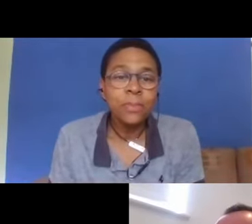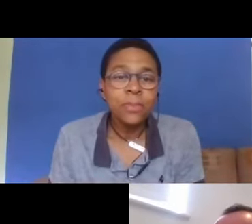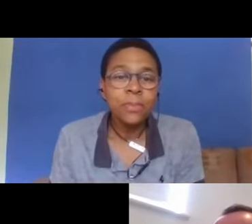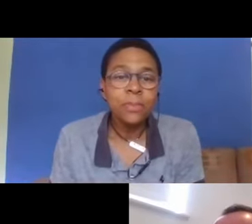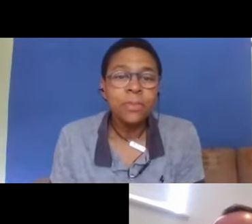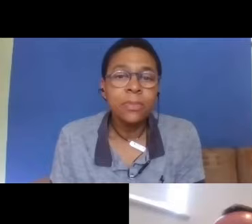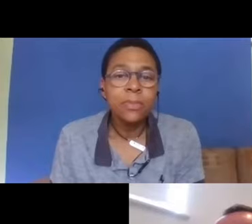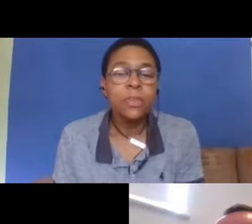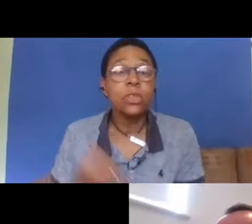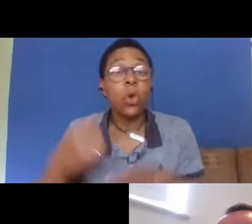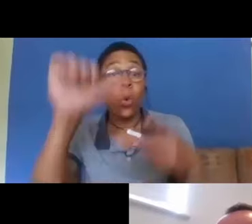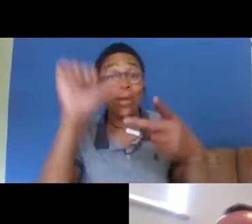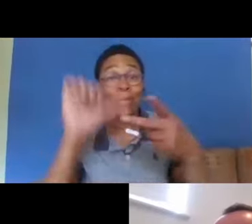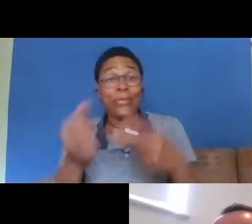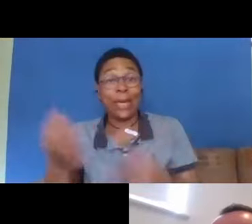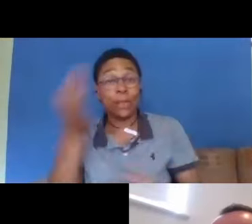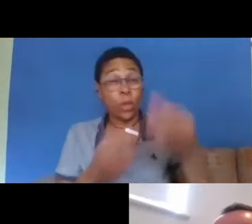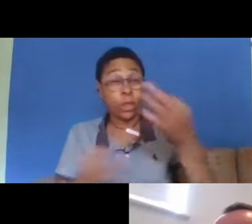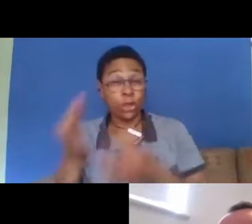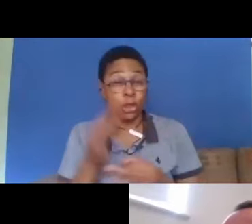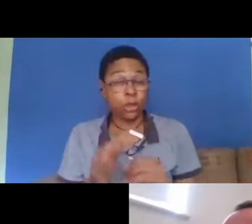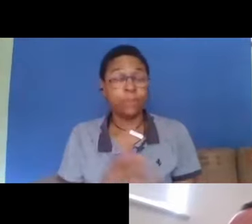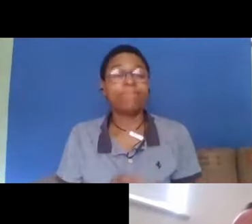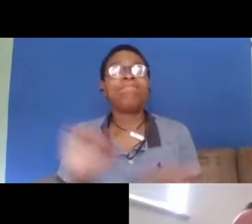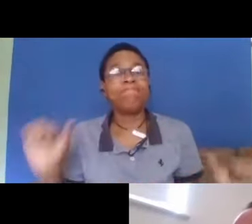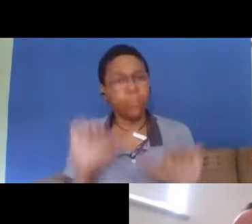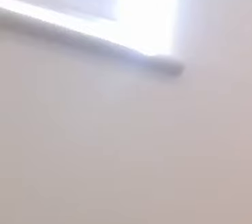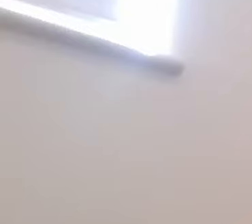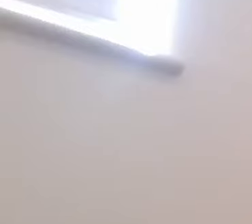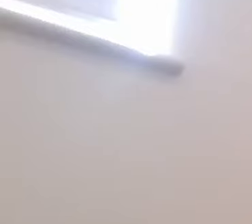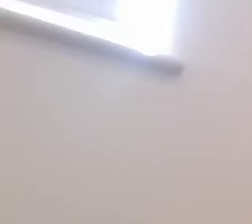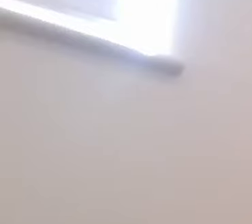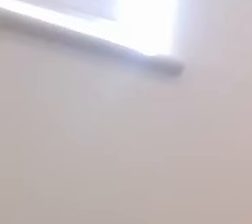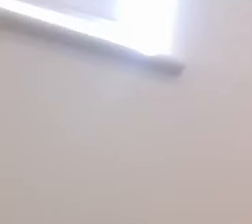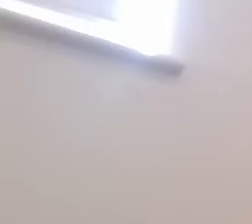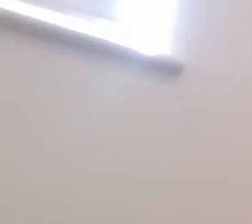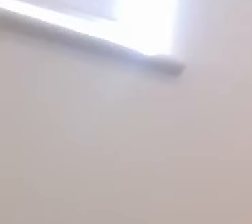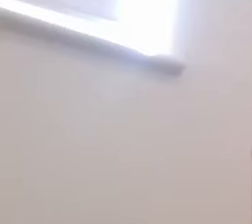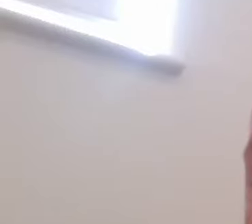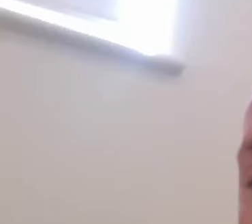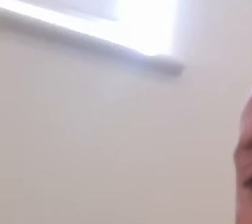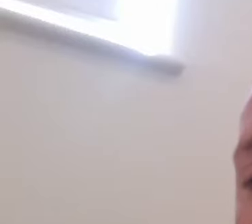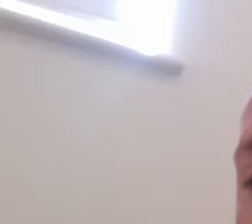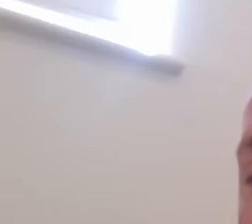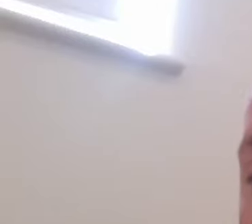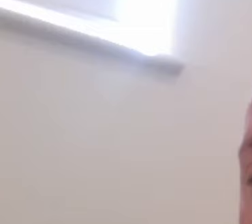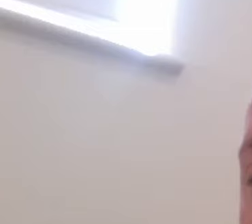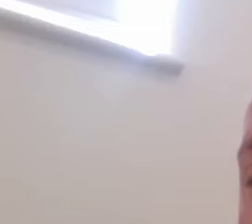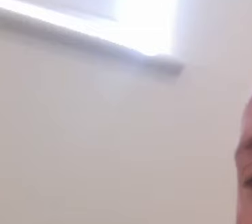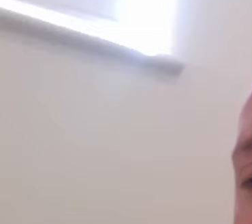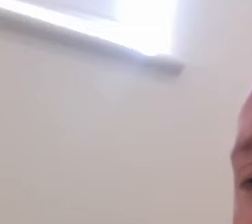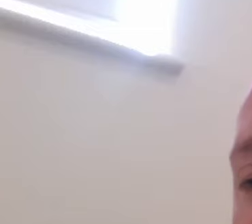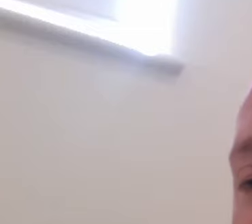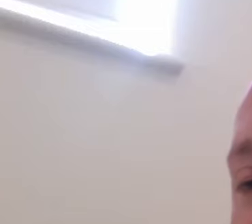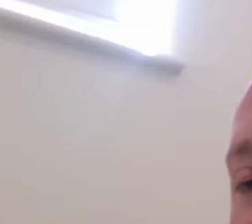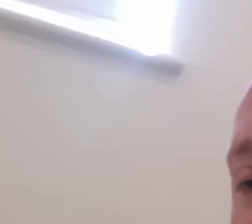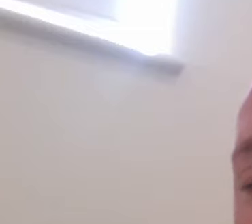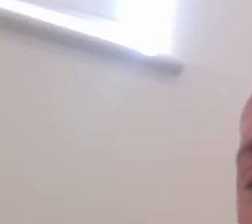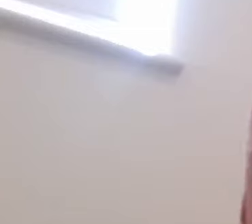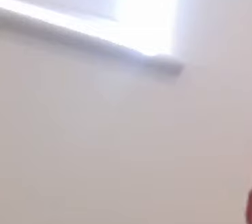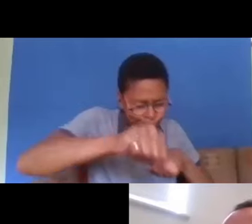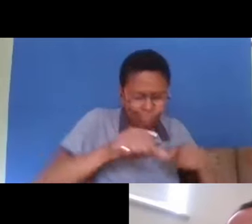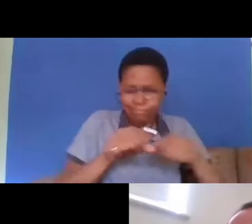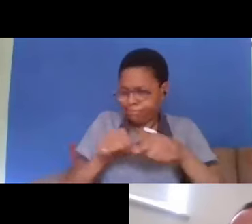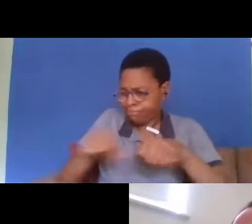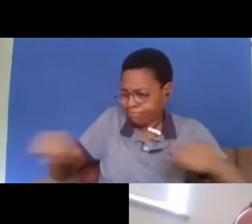next question then. So marking the floor out with 2 meters by 2 meters per participant, do you need to leave 2 meters between